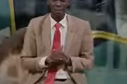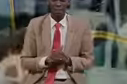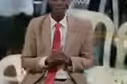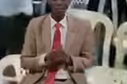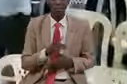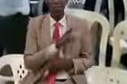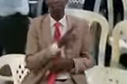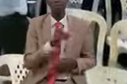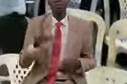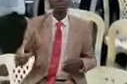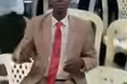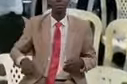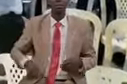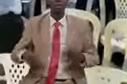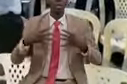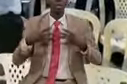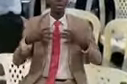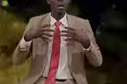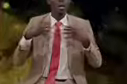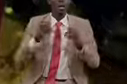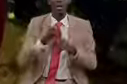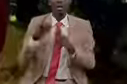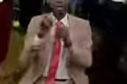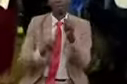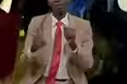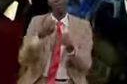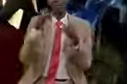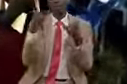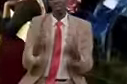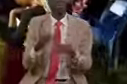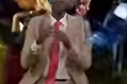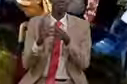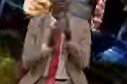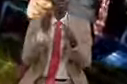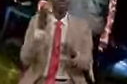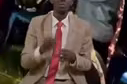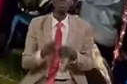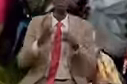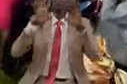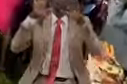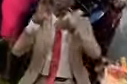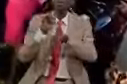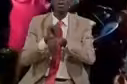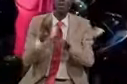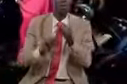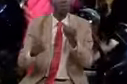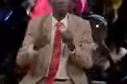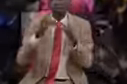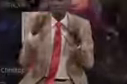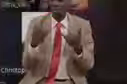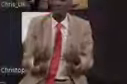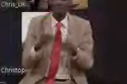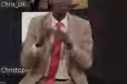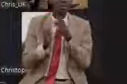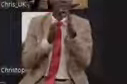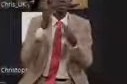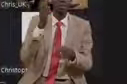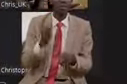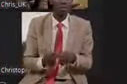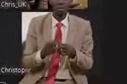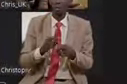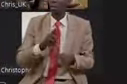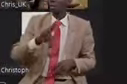Lord, healing everywhere now. Miracle everyone now.